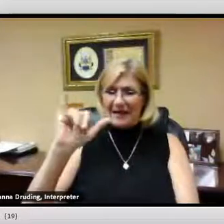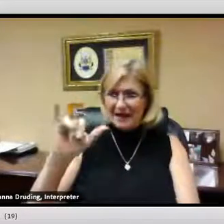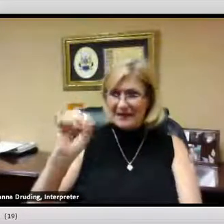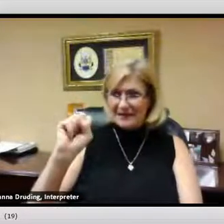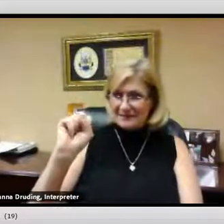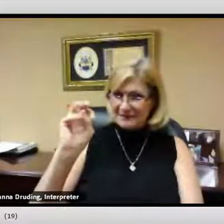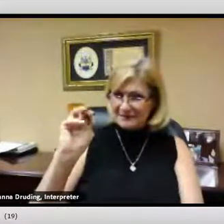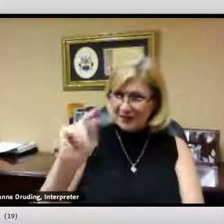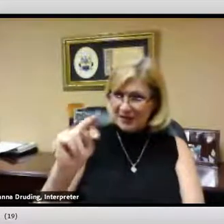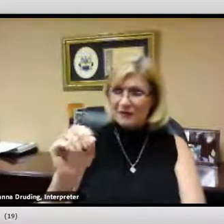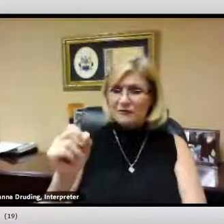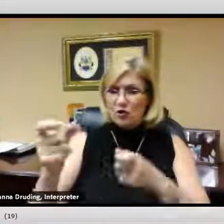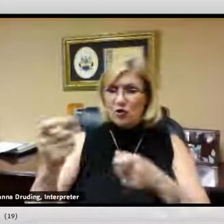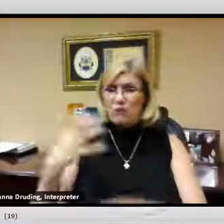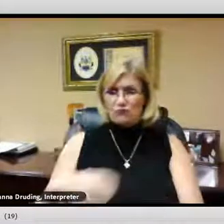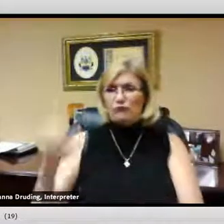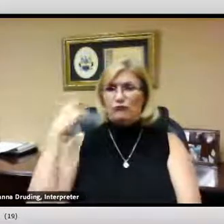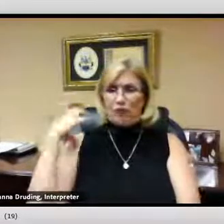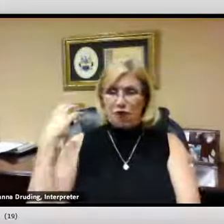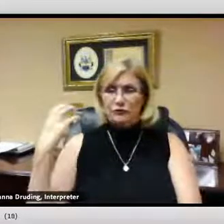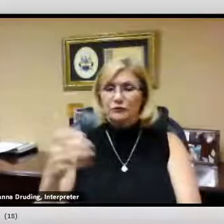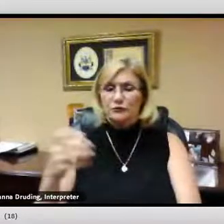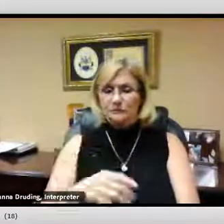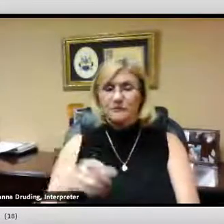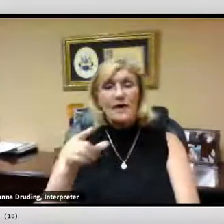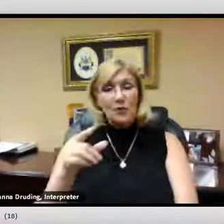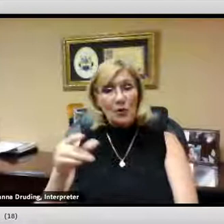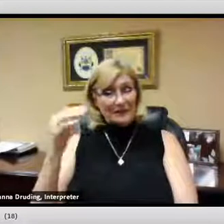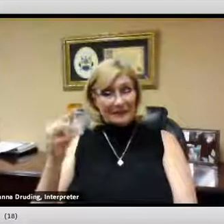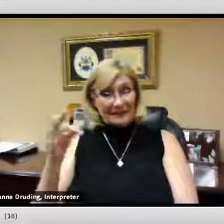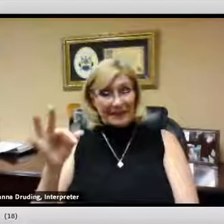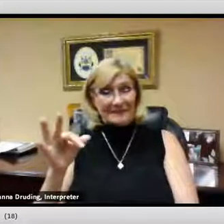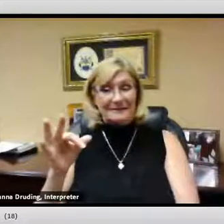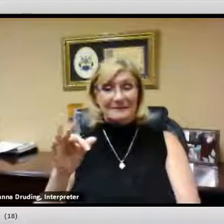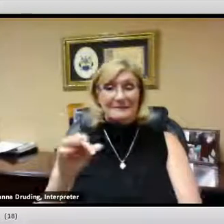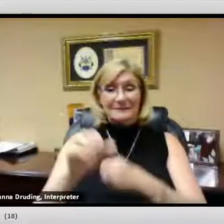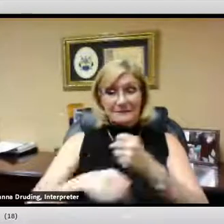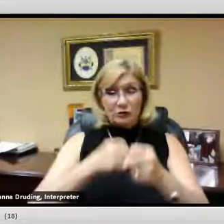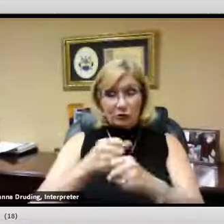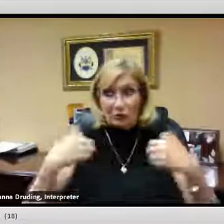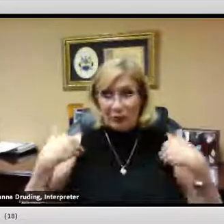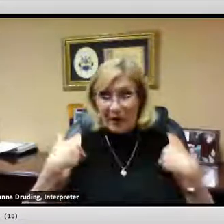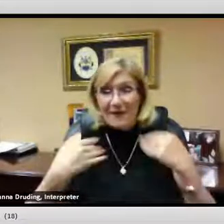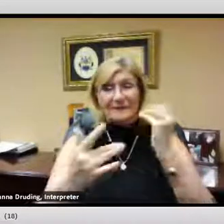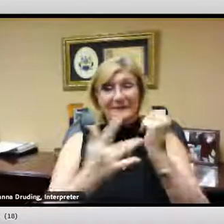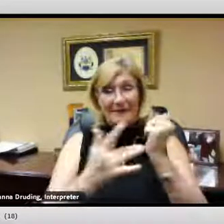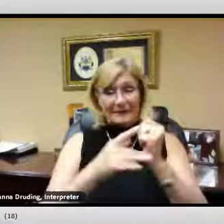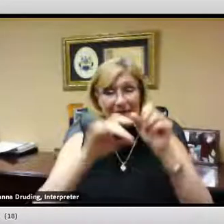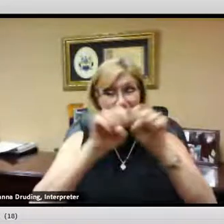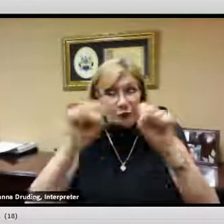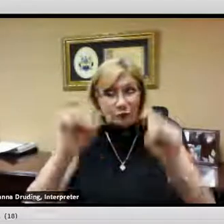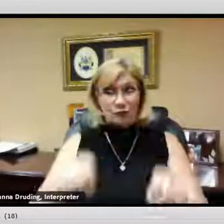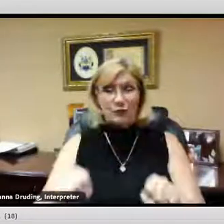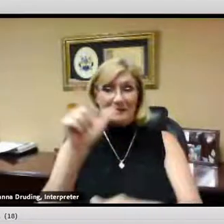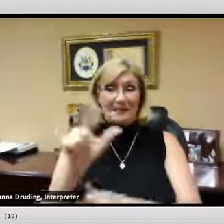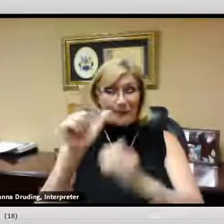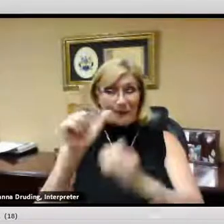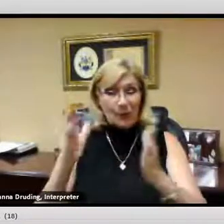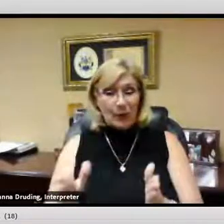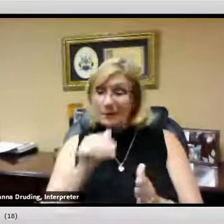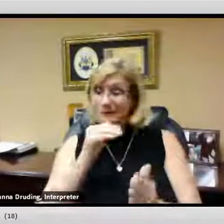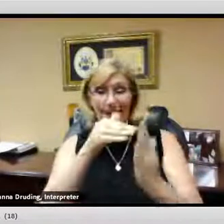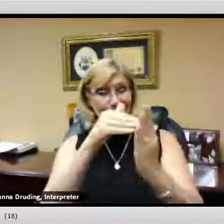the title I've had throughout the 17 years I've had this job, isn't listed here at all. Technical Services Librarian isn't listed there,